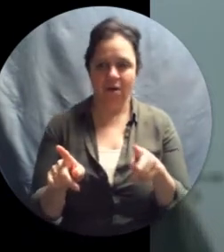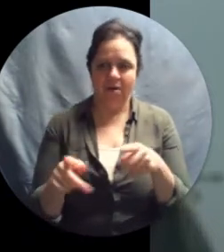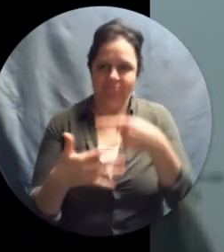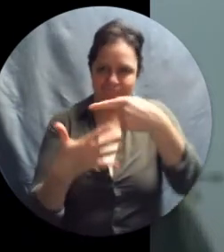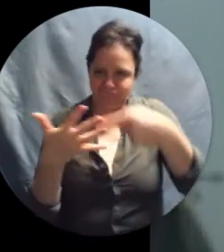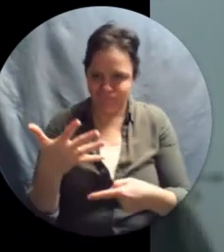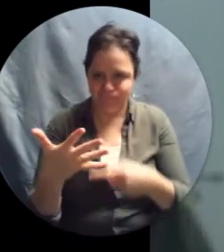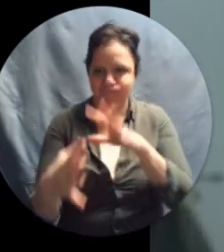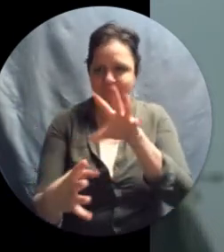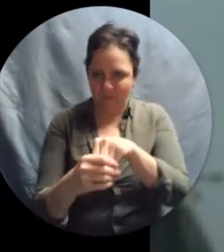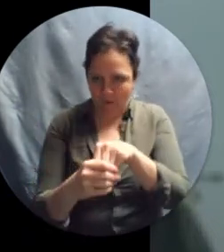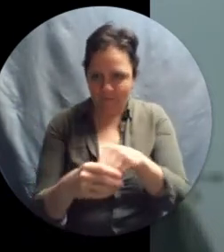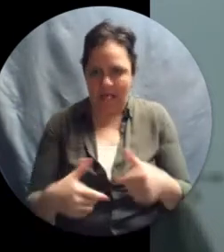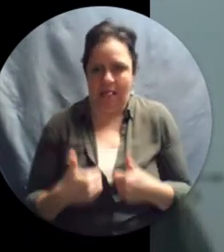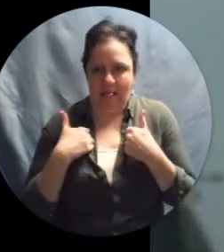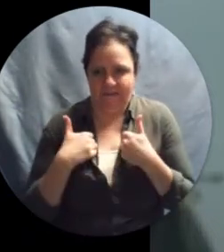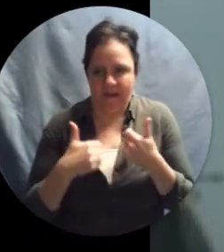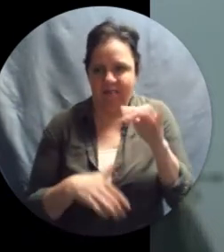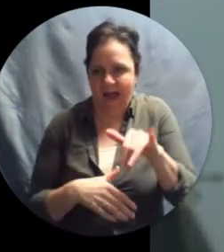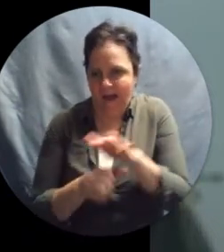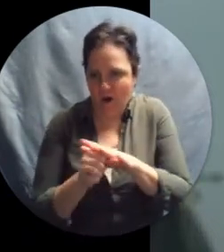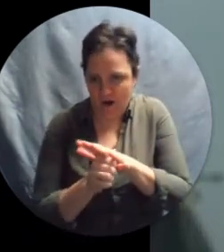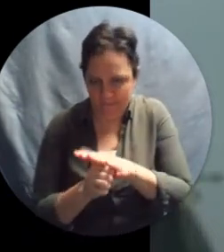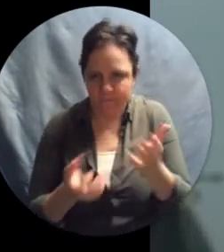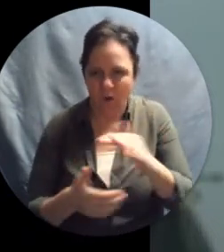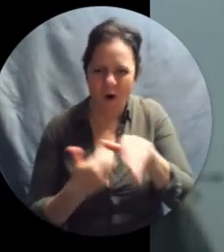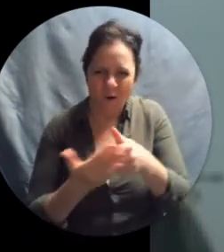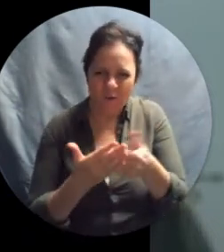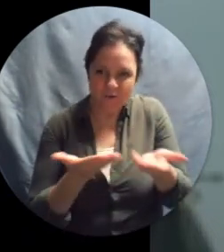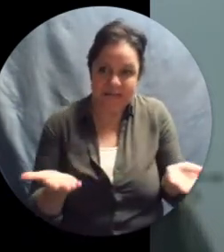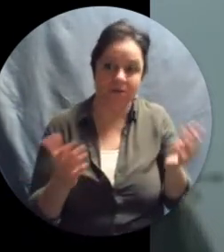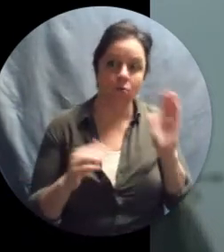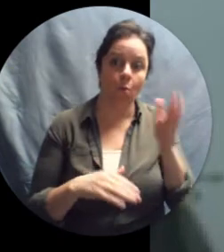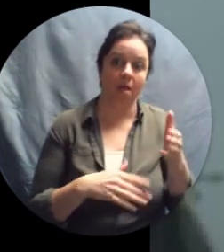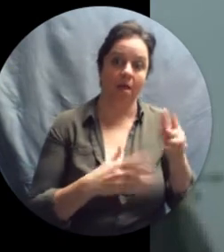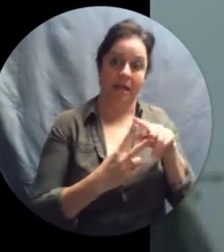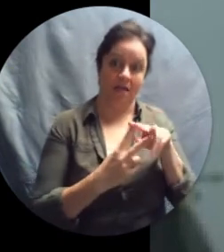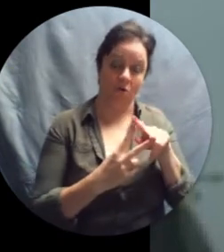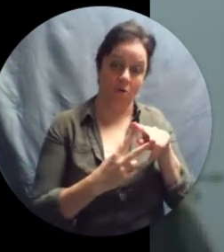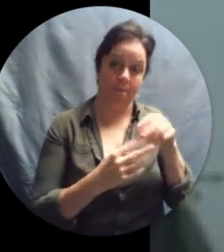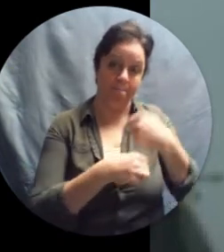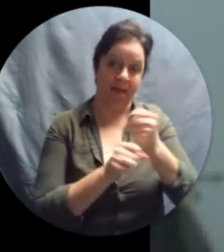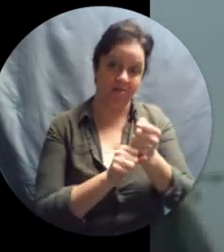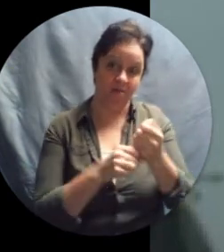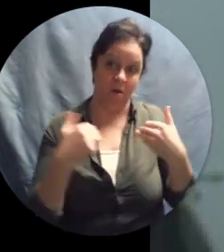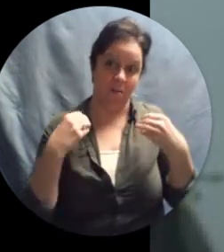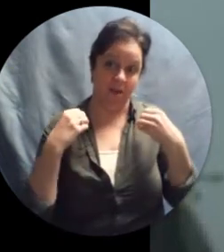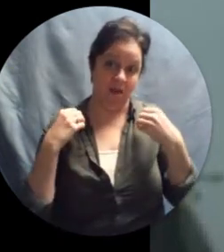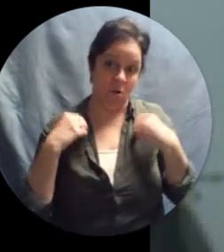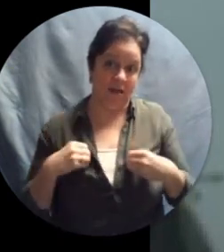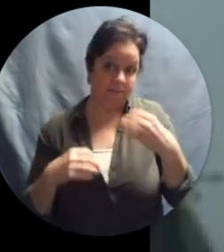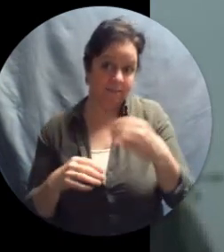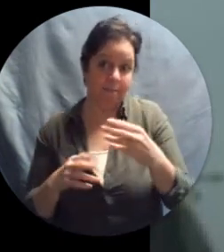there. And all of those things work to kind of either, in some cases, drive organisms completely